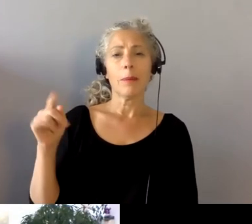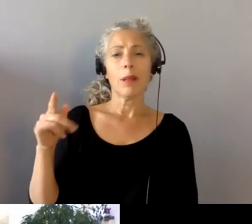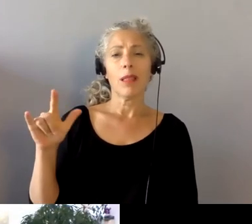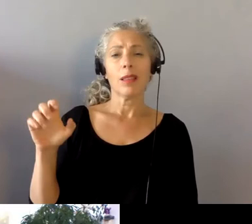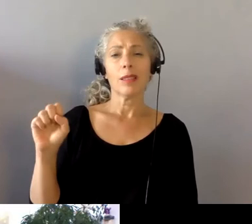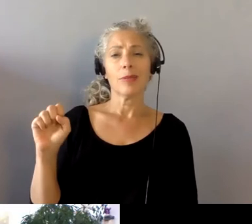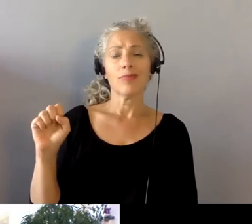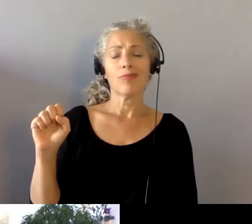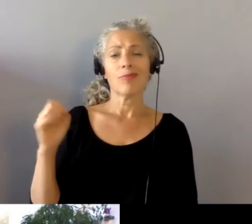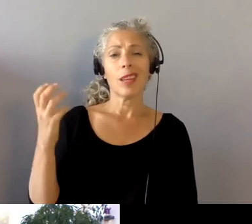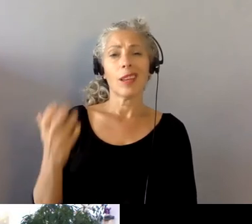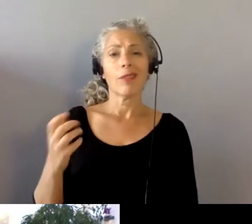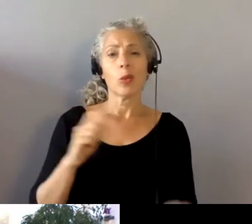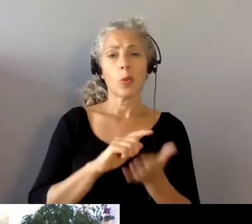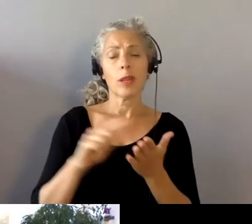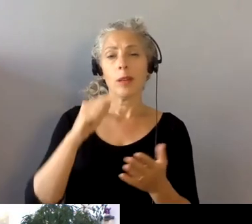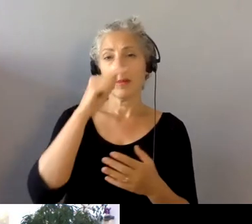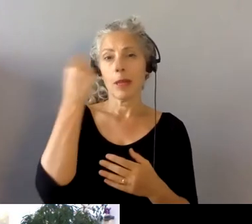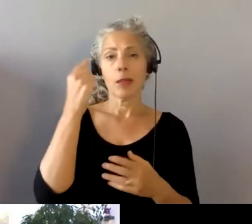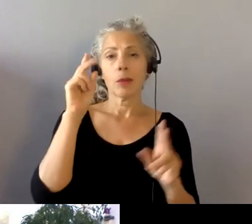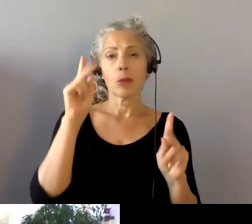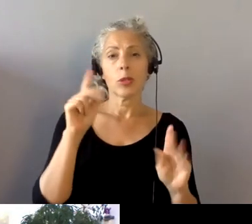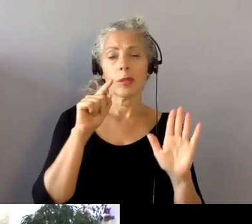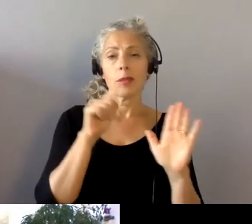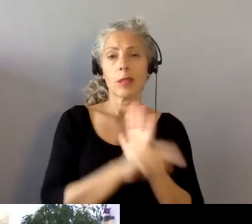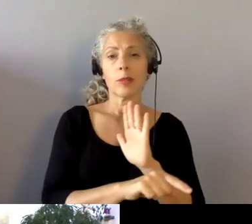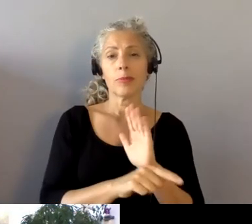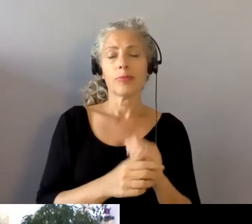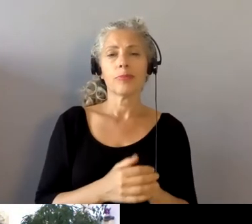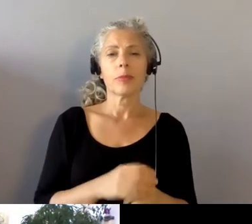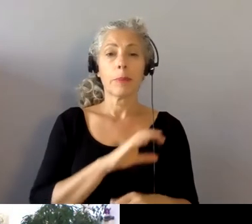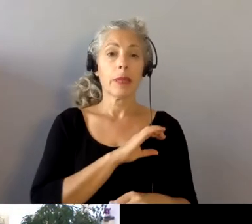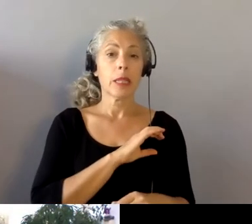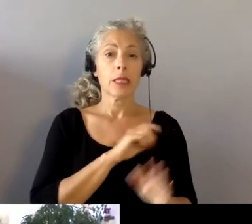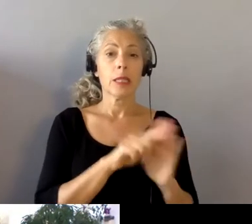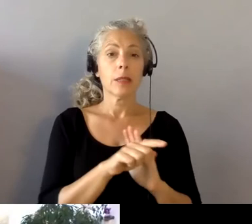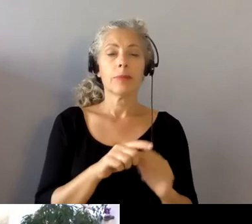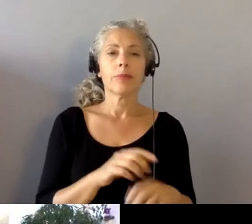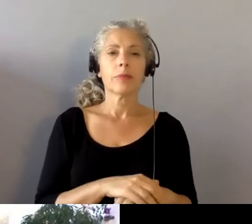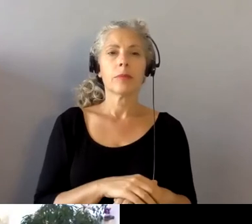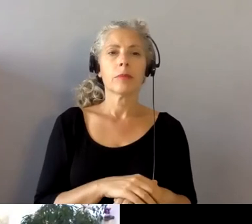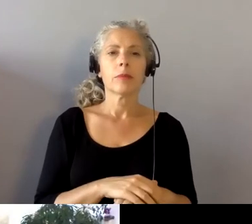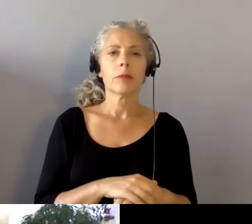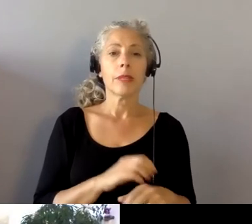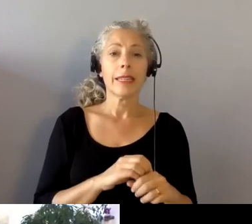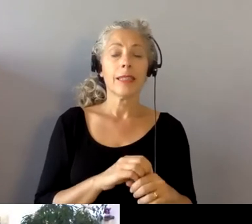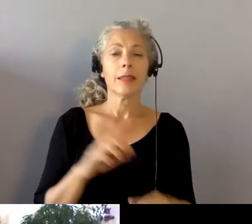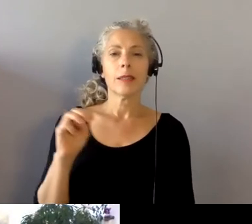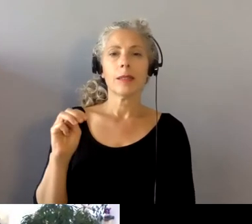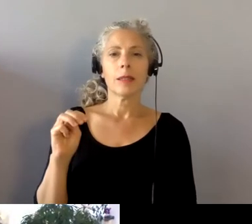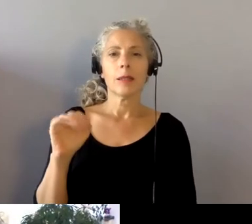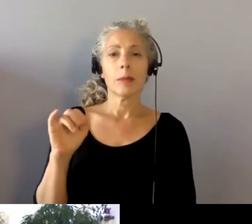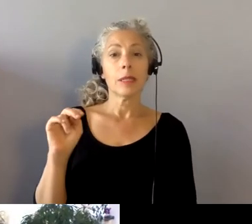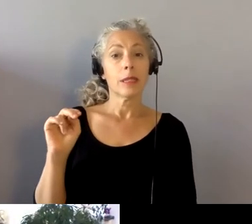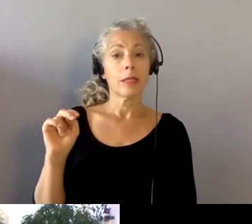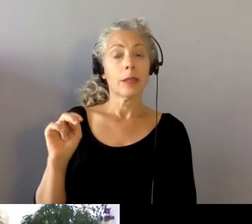Black man, Black person killed at the hands of the police and in Minnesota, near the